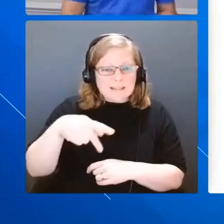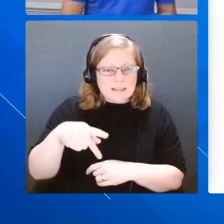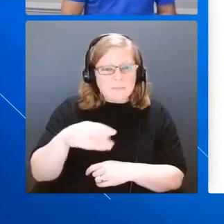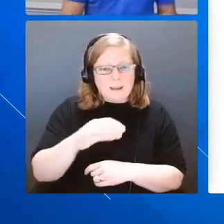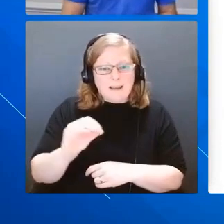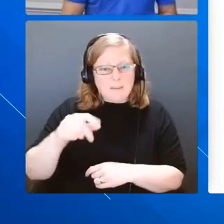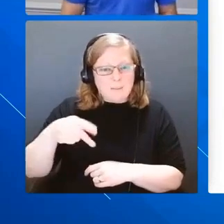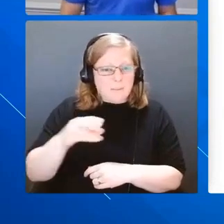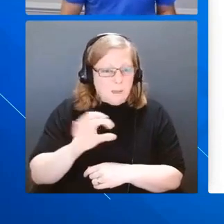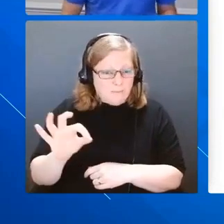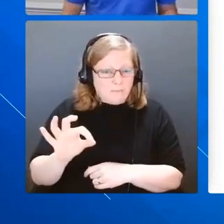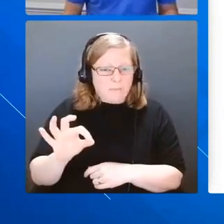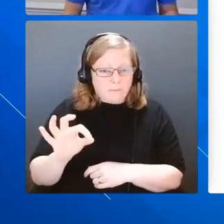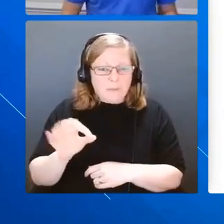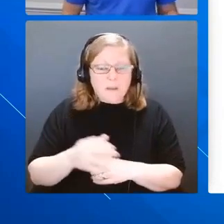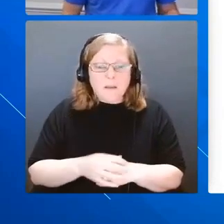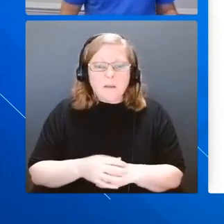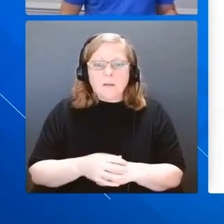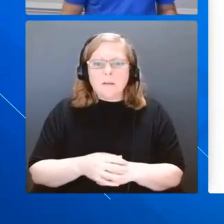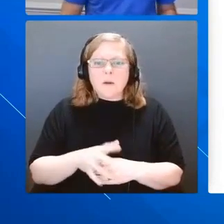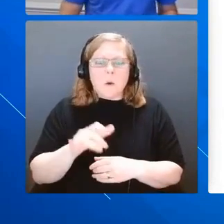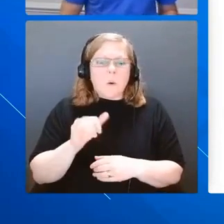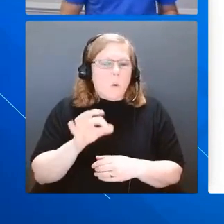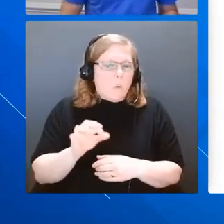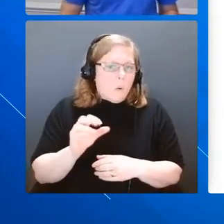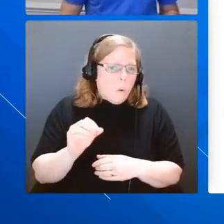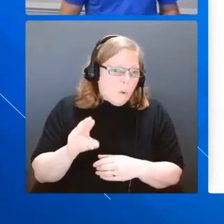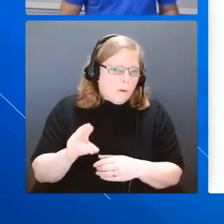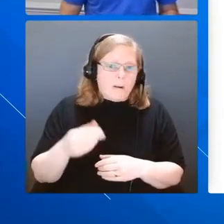Just being elderly, having tremors, so you lack fine motor